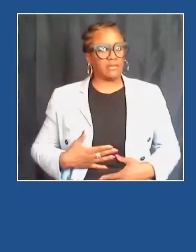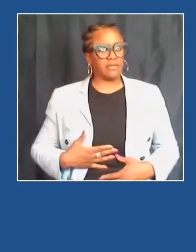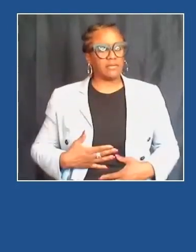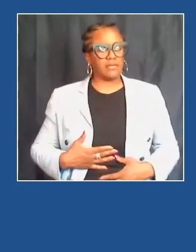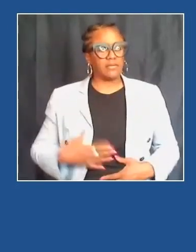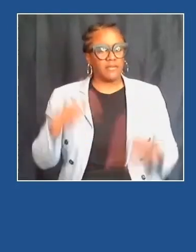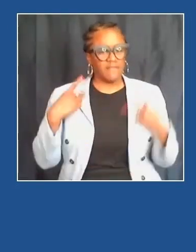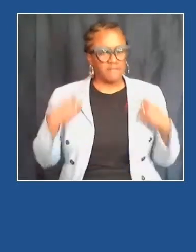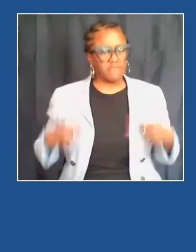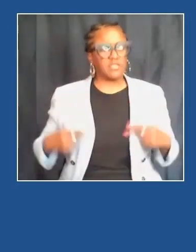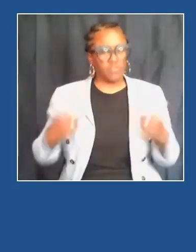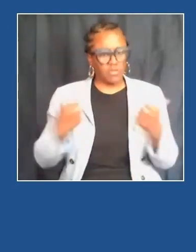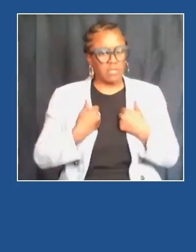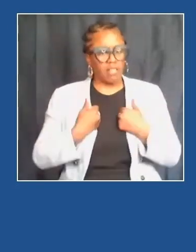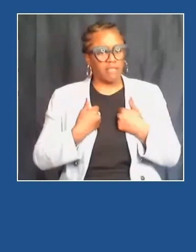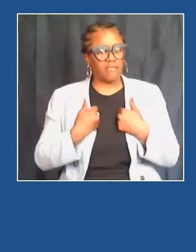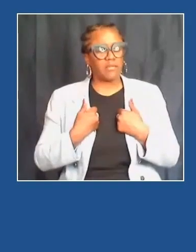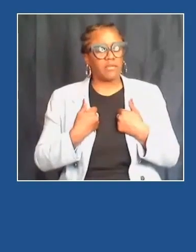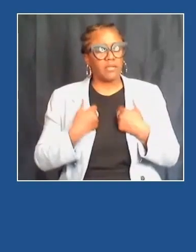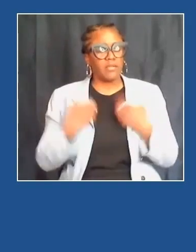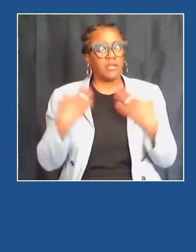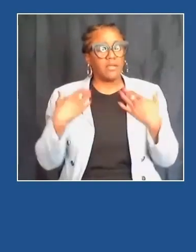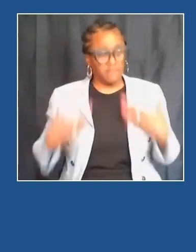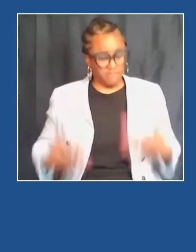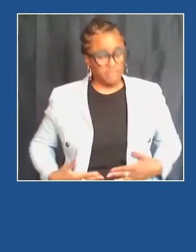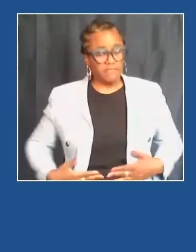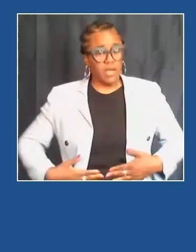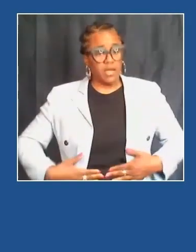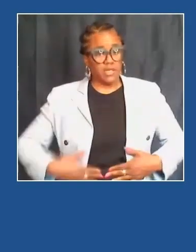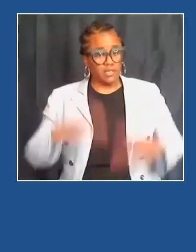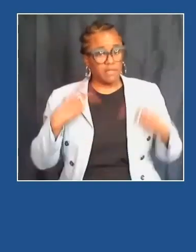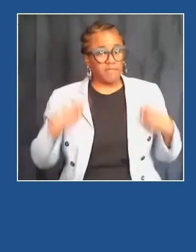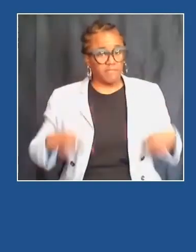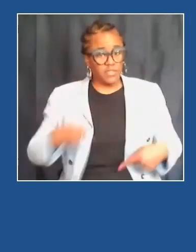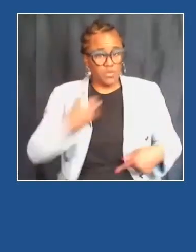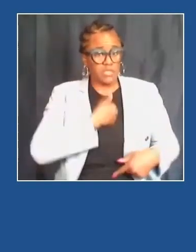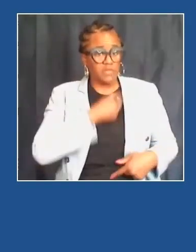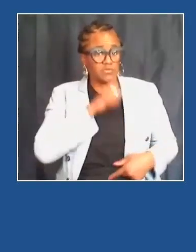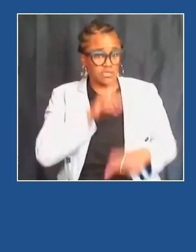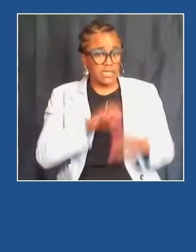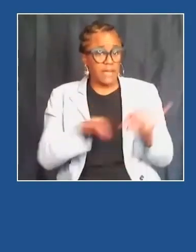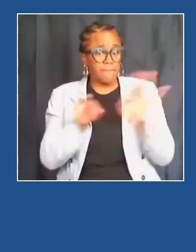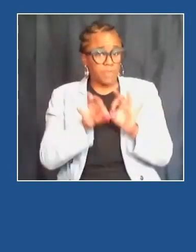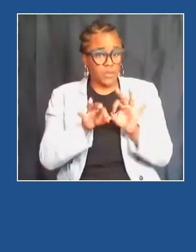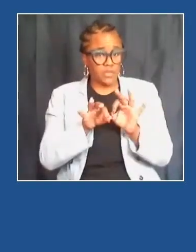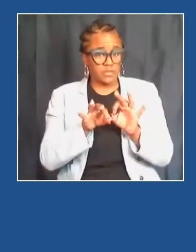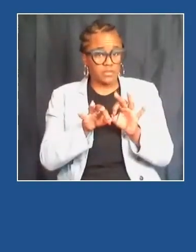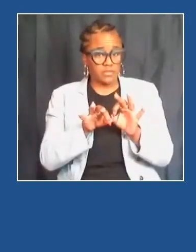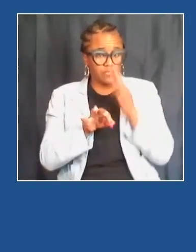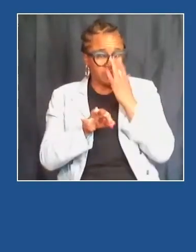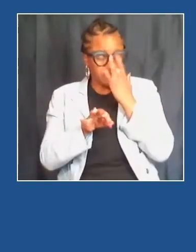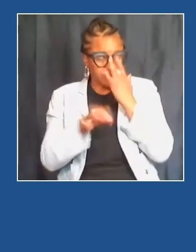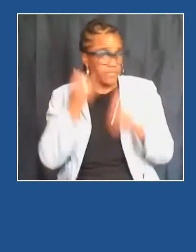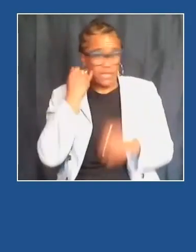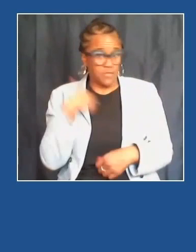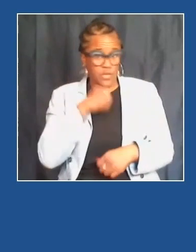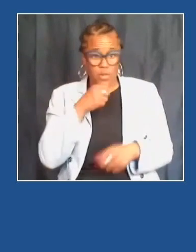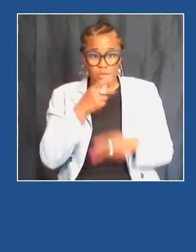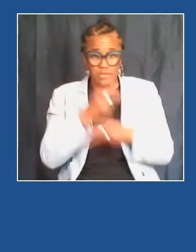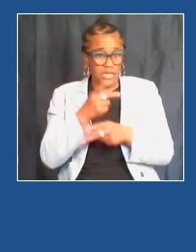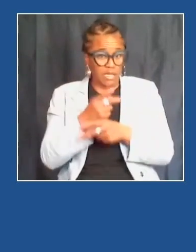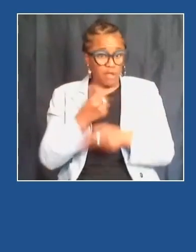our physical self. Now, our physical self is pretty important for lots of obvious reasons, not least of which is that if we don't take care of ourselves, we